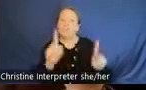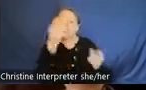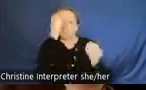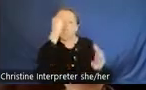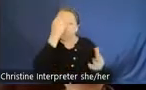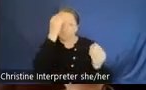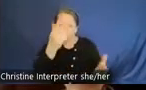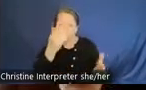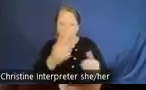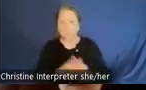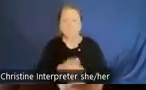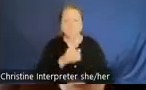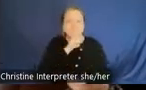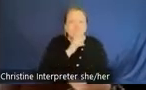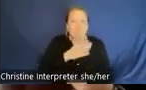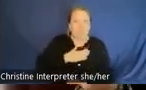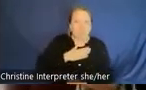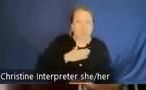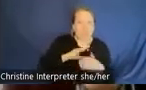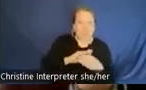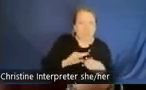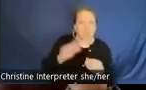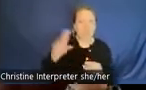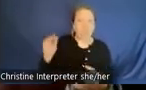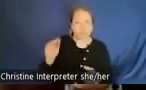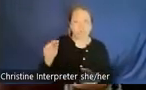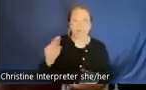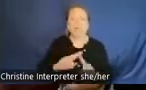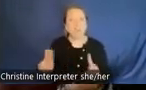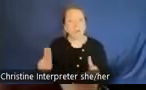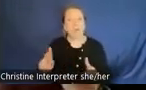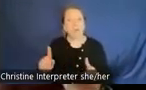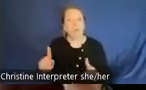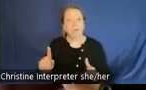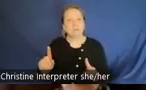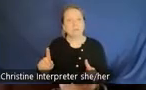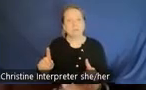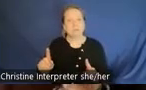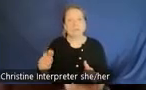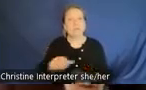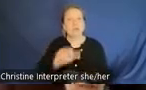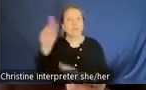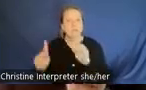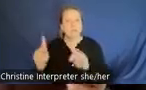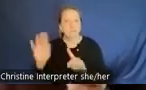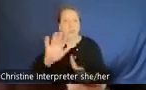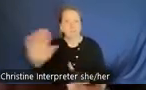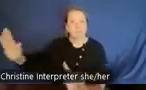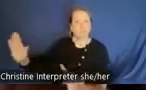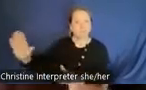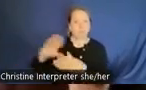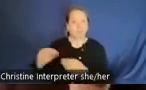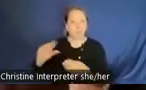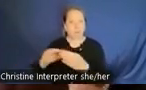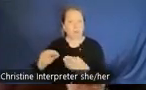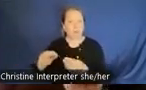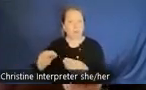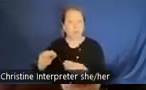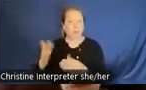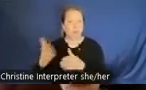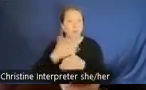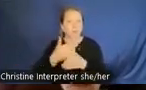much my story, but a compilation of a bunch of people's stories, because I started a support